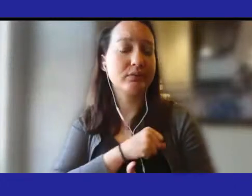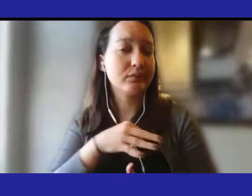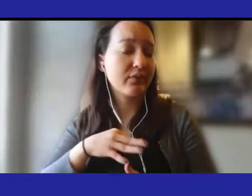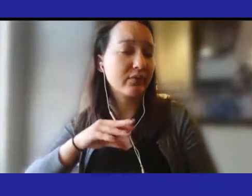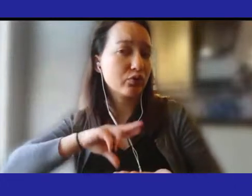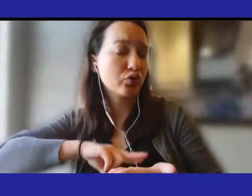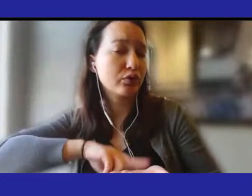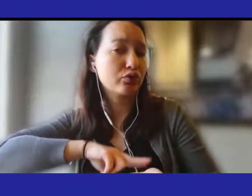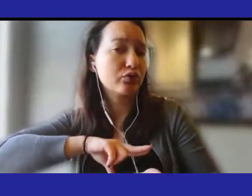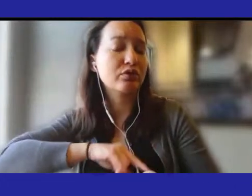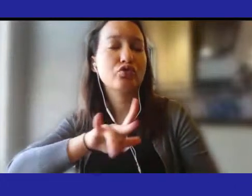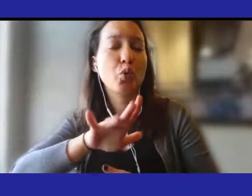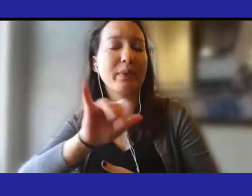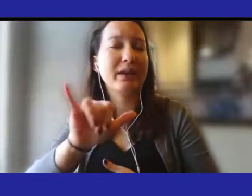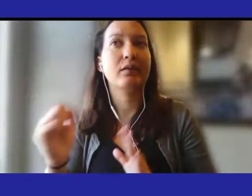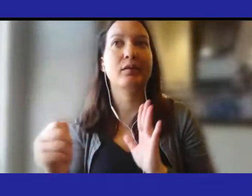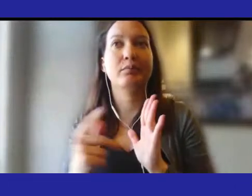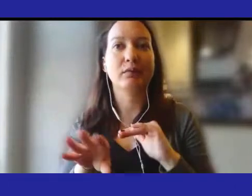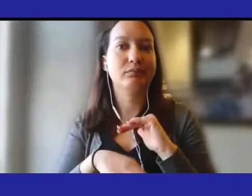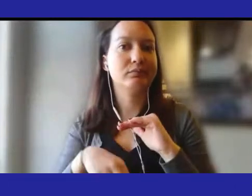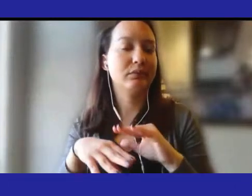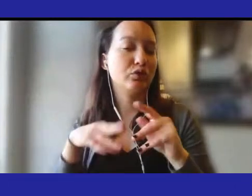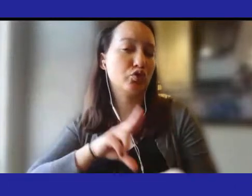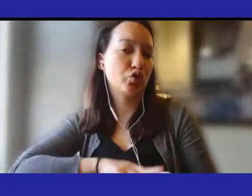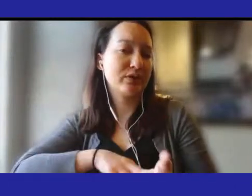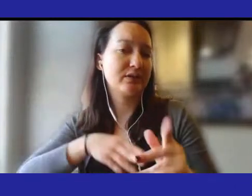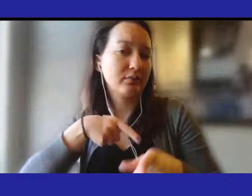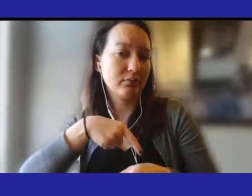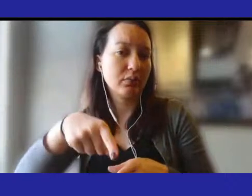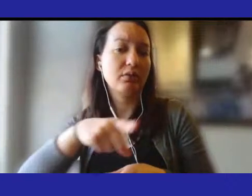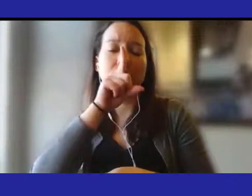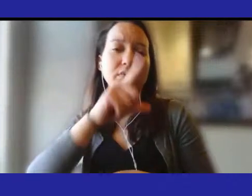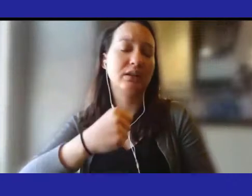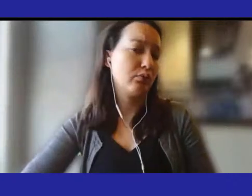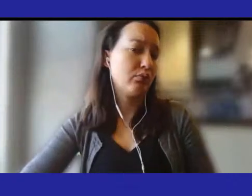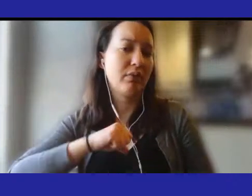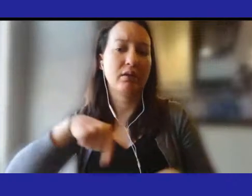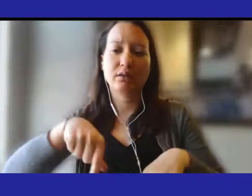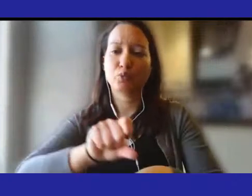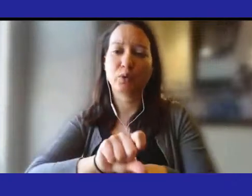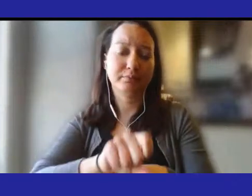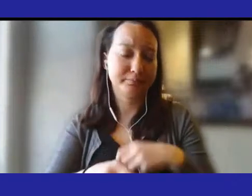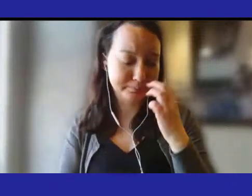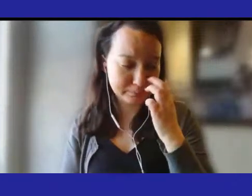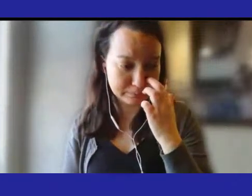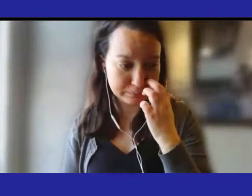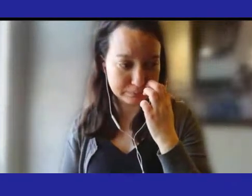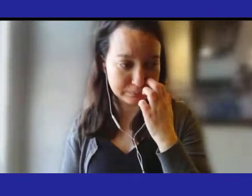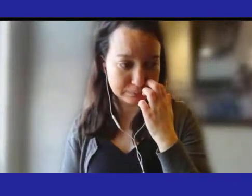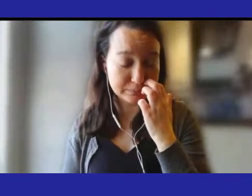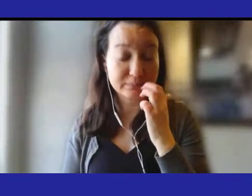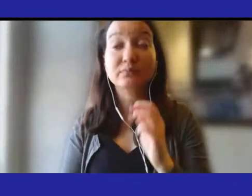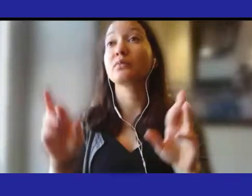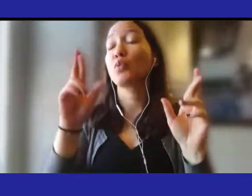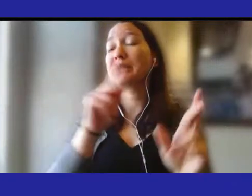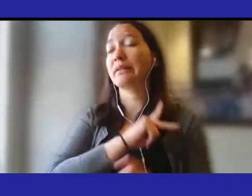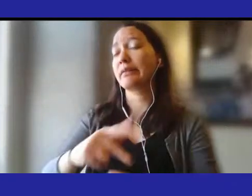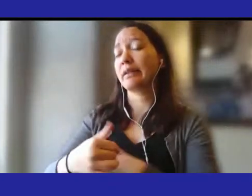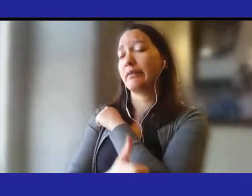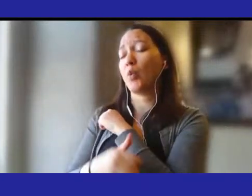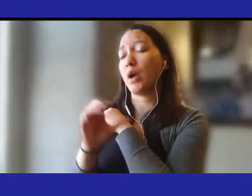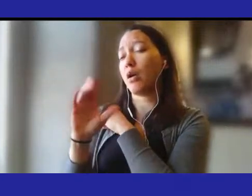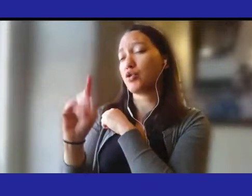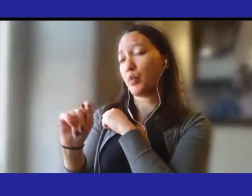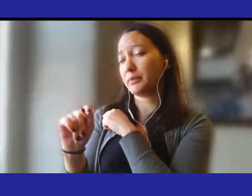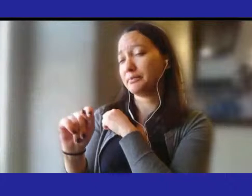Jacoby going back to the basics of nursing practice. And so we're really proud of this work. We hope to be at Kings County in October. Next